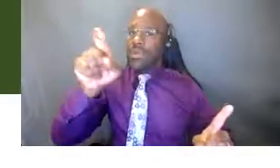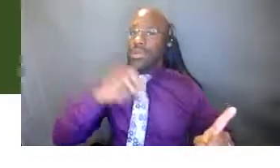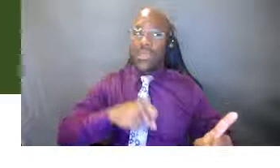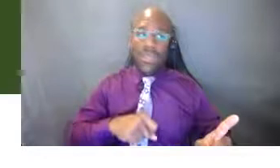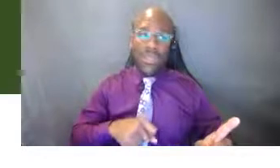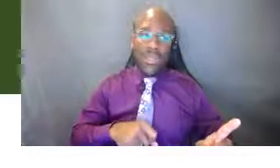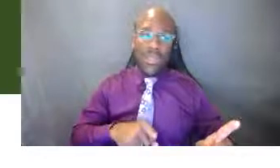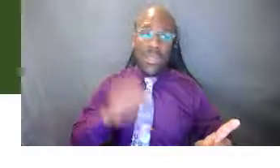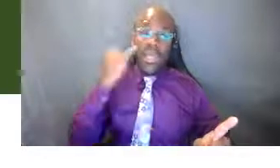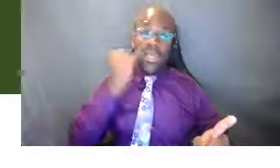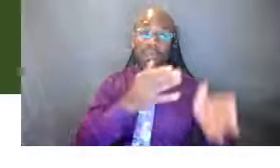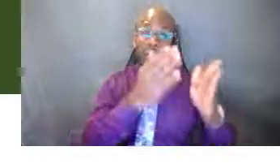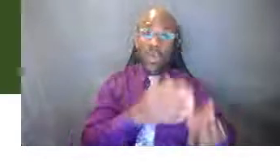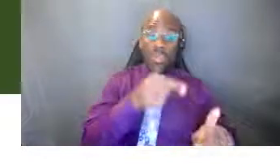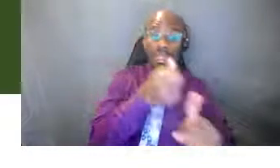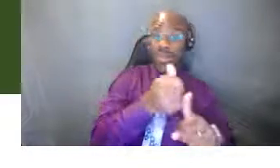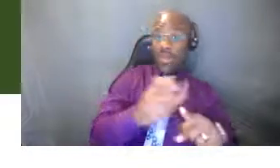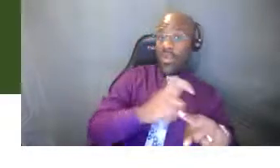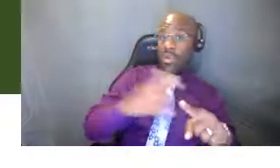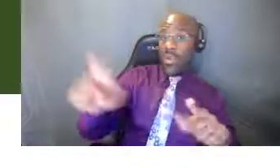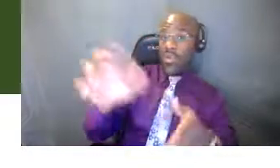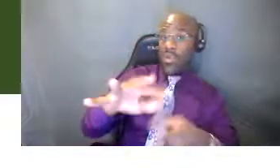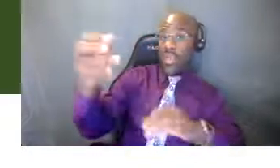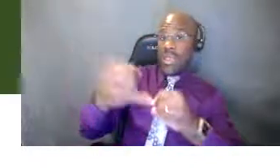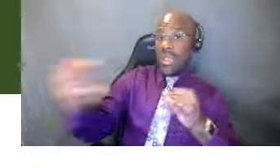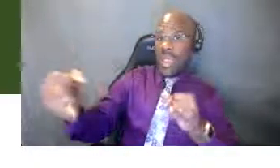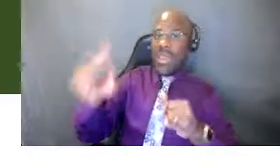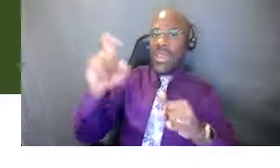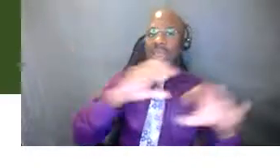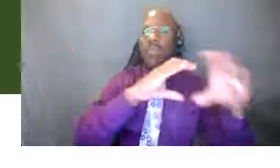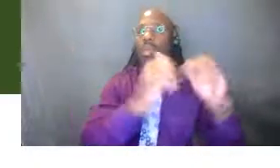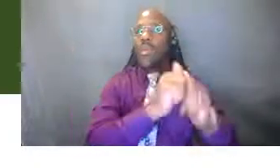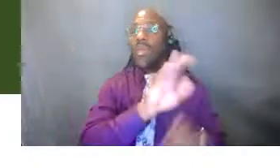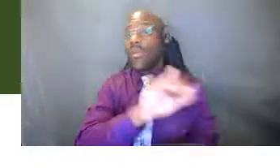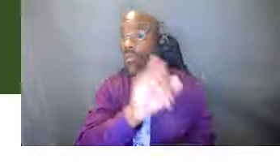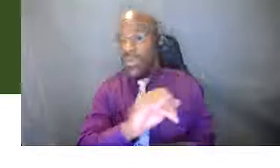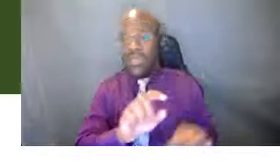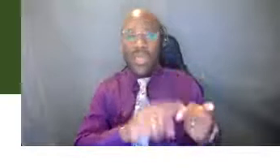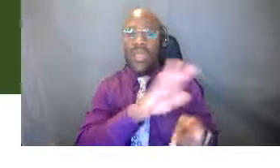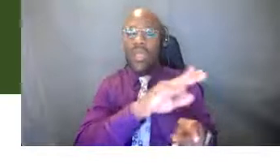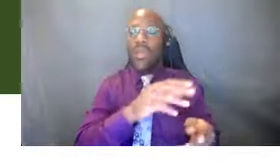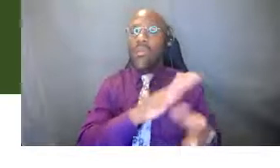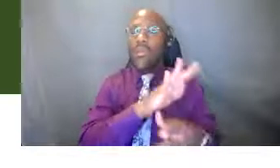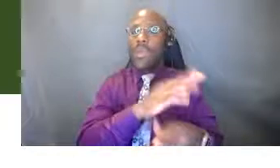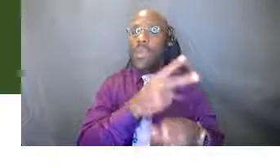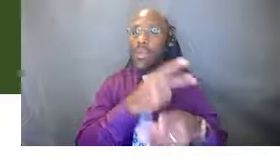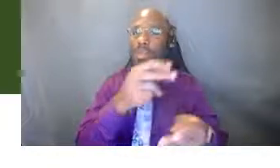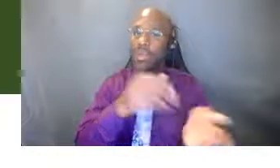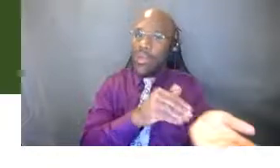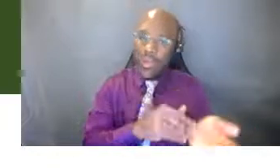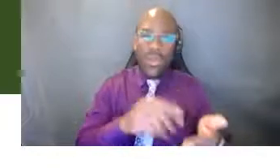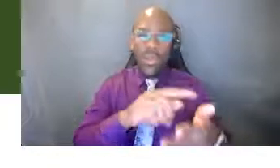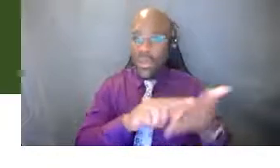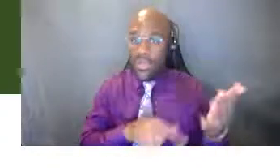to the crisis line, making sure there's that communication to make sure the individual can get the care they need after the crisis.